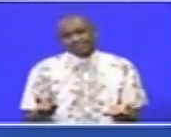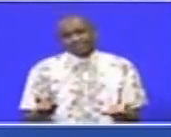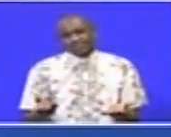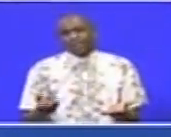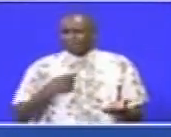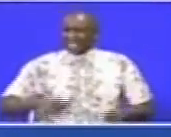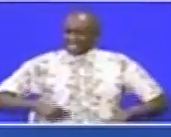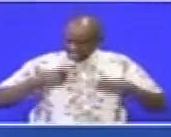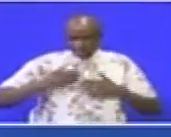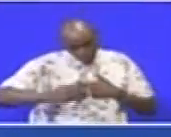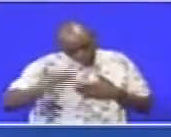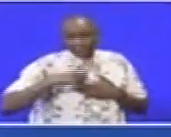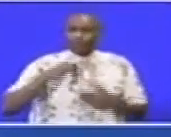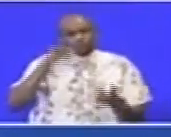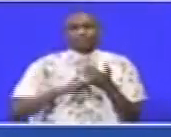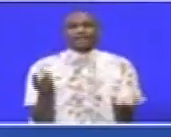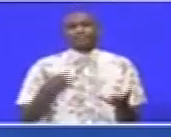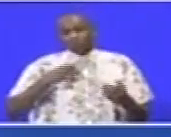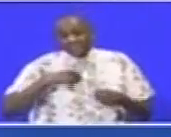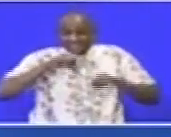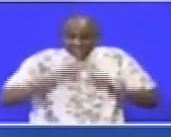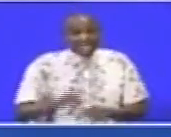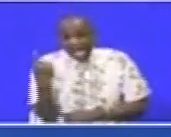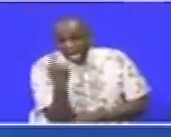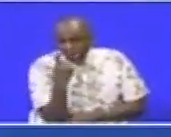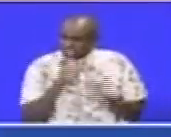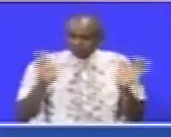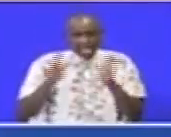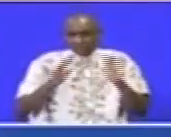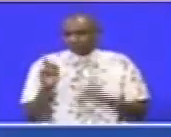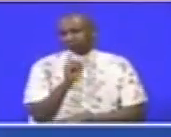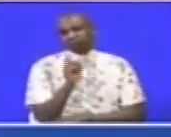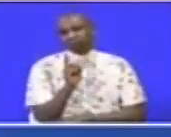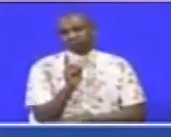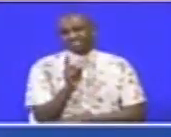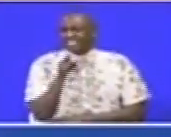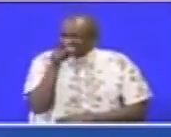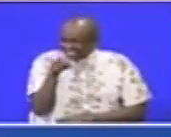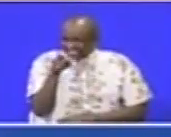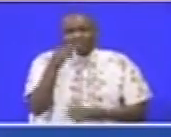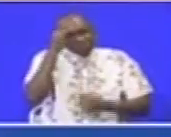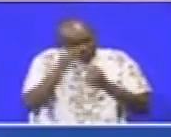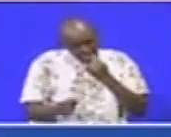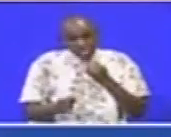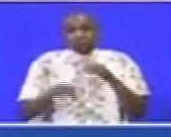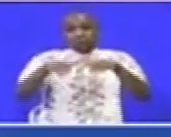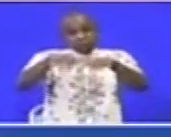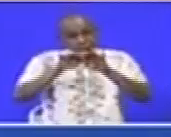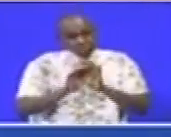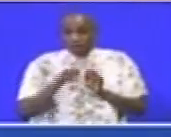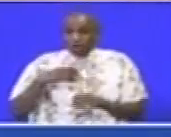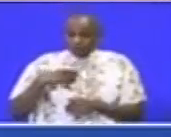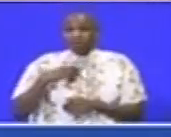Na maisha yangu mimi nataka nioe. Sitaki nikae peke yangu kwa nyumba hivyo. This is the final resting place of Jackson